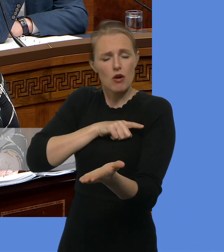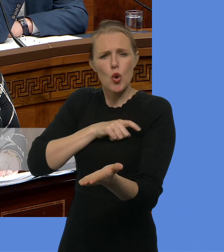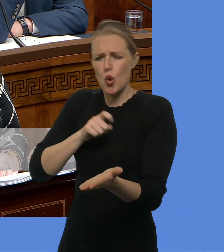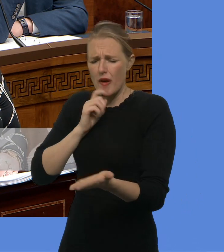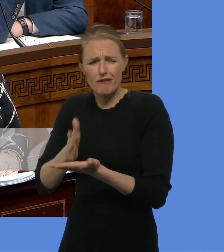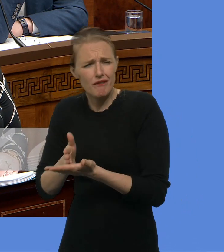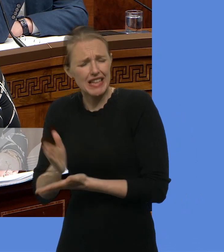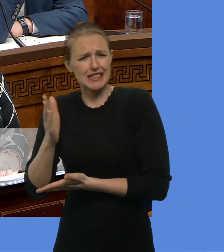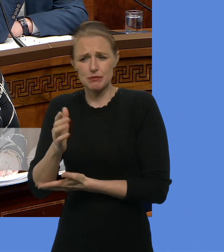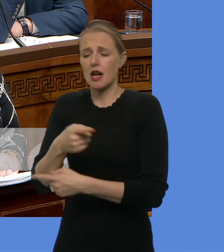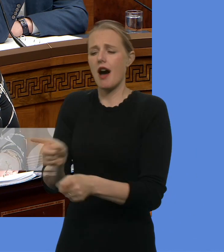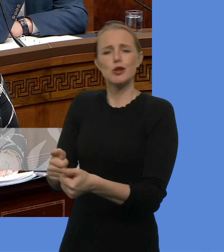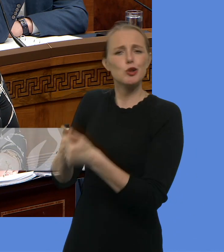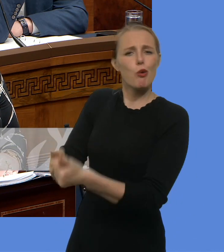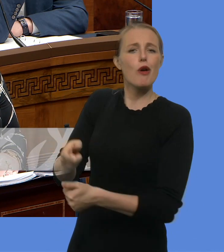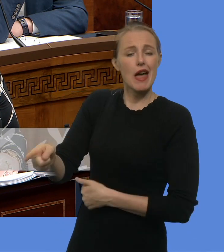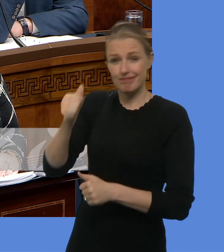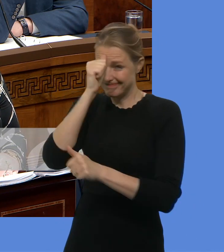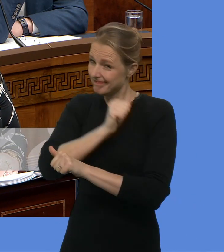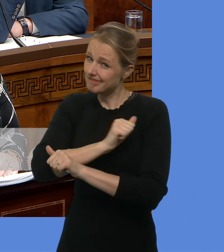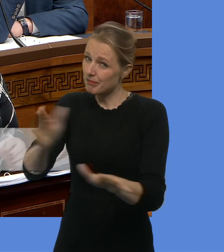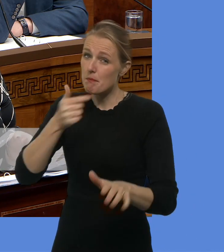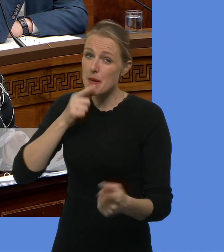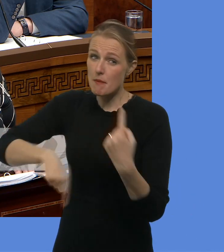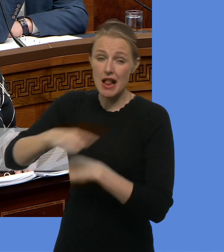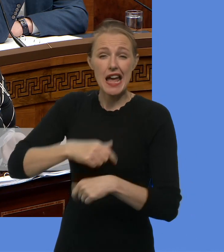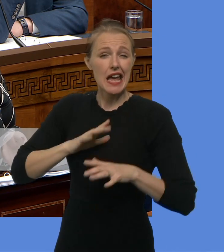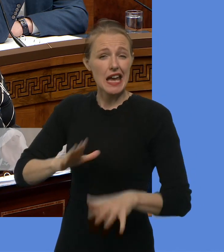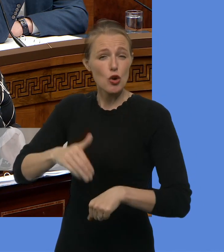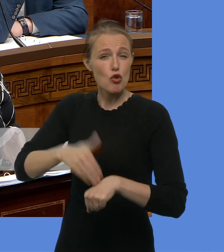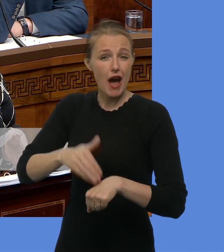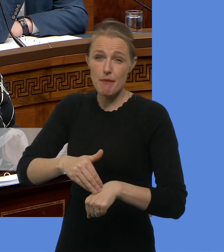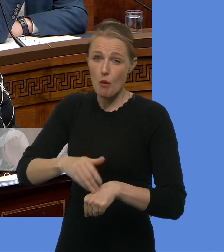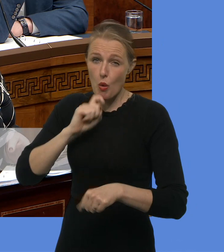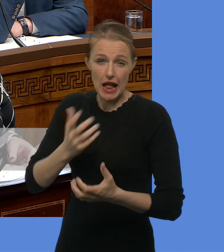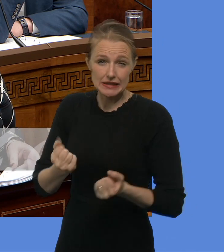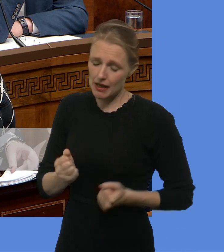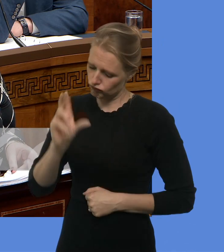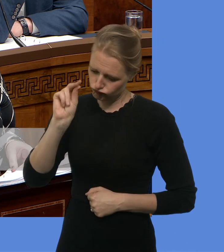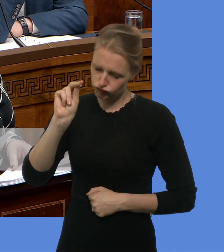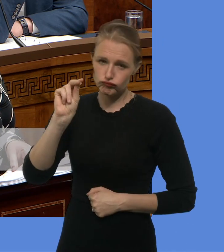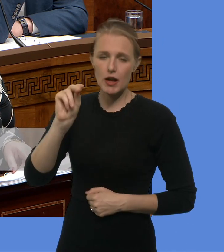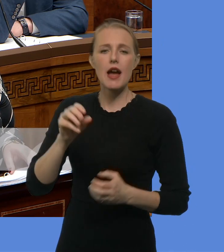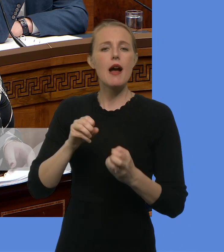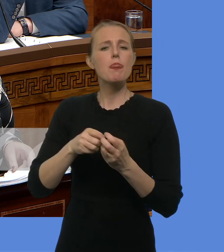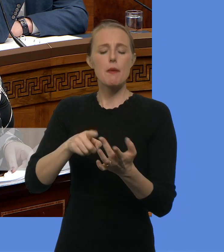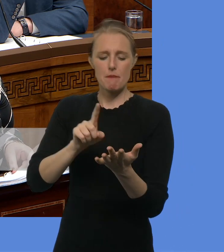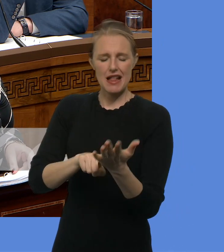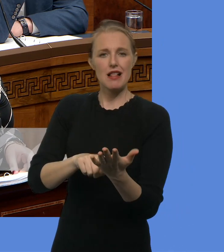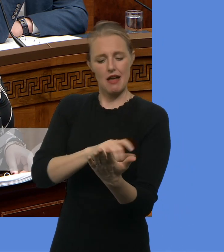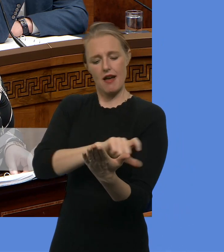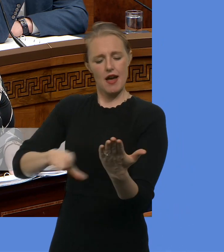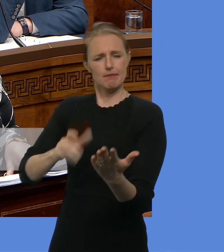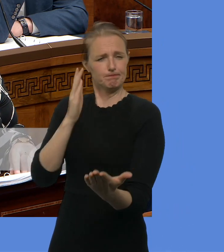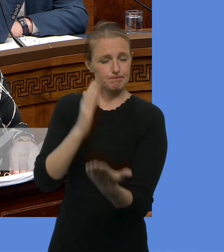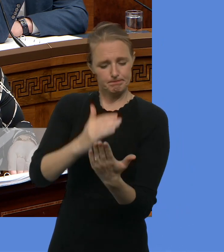clear message that hate crime in any shape or form will not be tolerated. The final content of the bill is still under consideration,